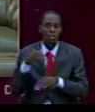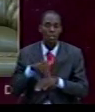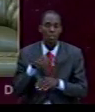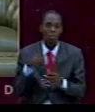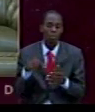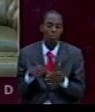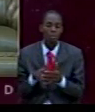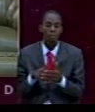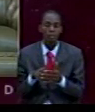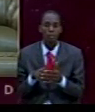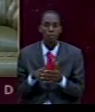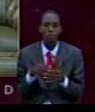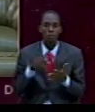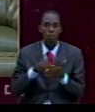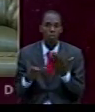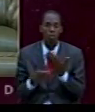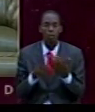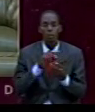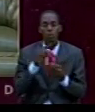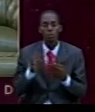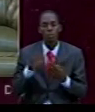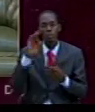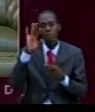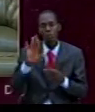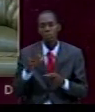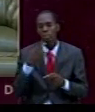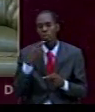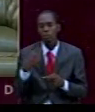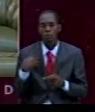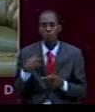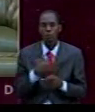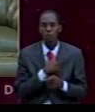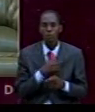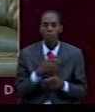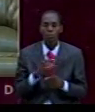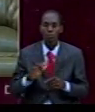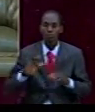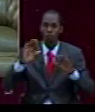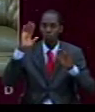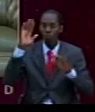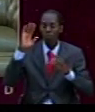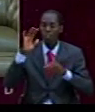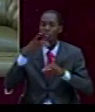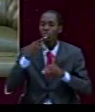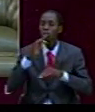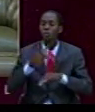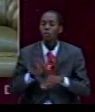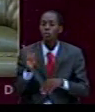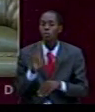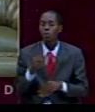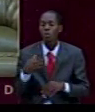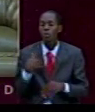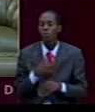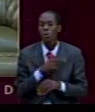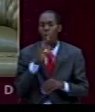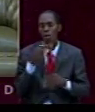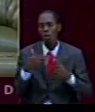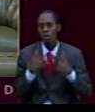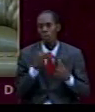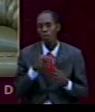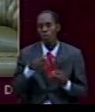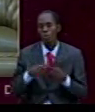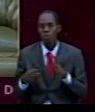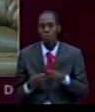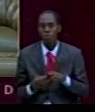ongoing, when the GSA we should lay. When he made our prayer, he made prayer point and said we should lay hands on where we are having issue. I